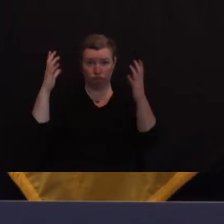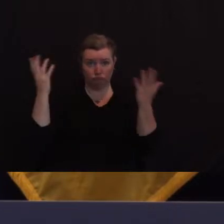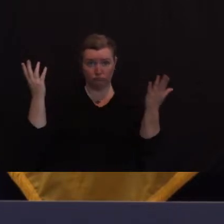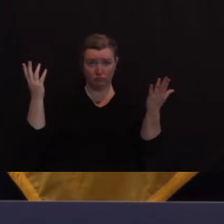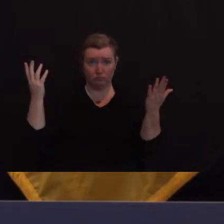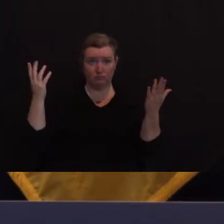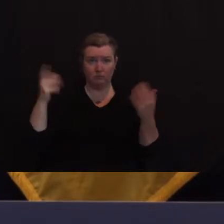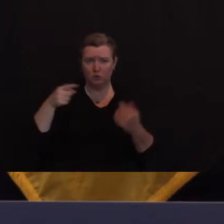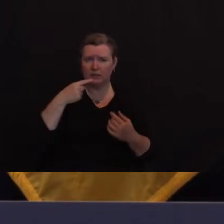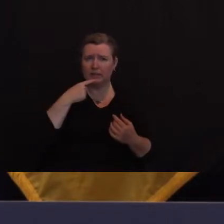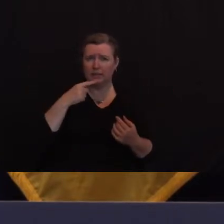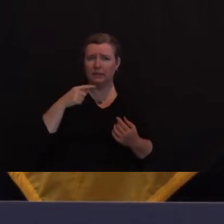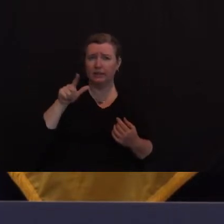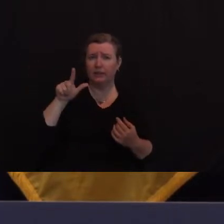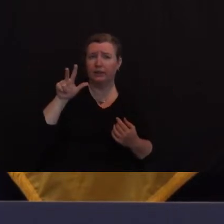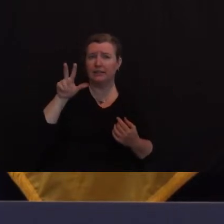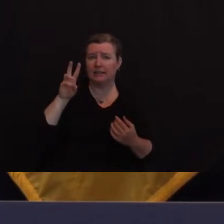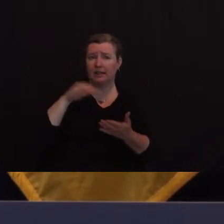36,534.